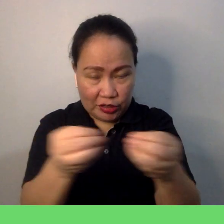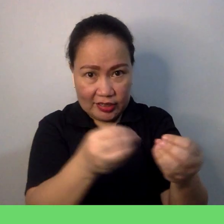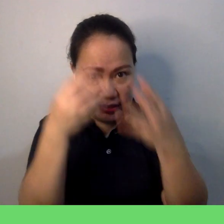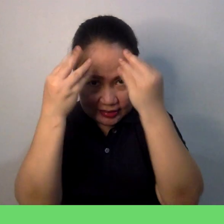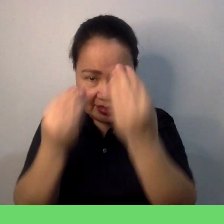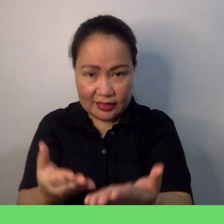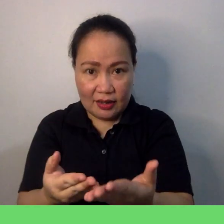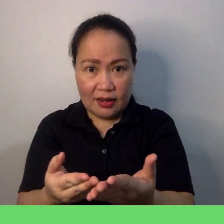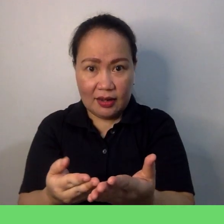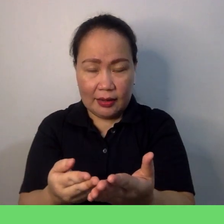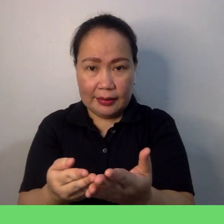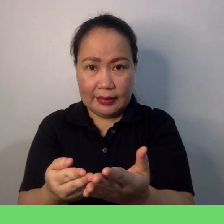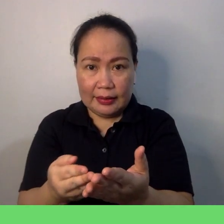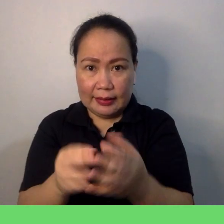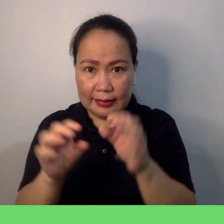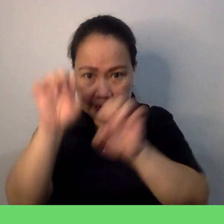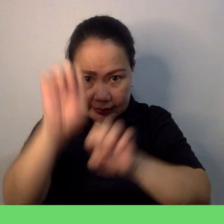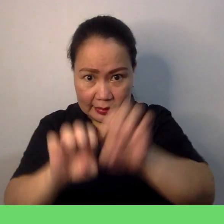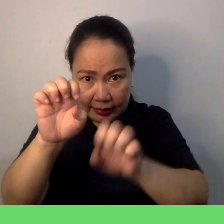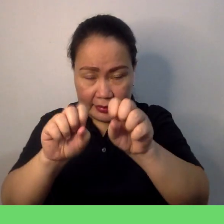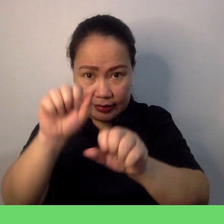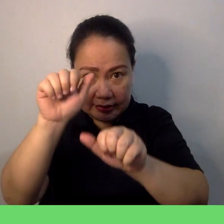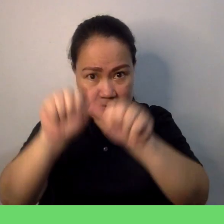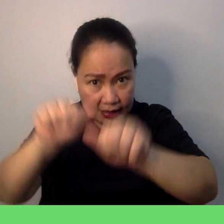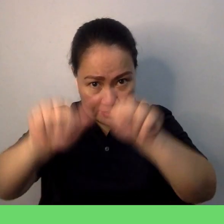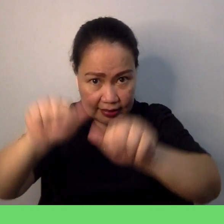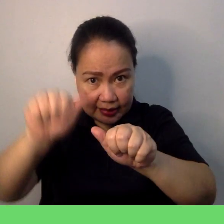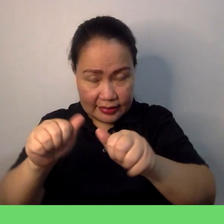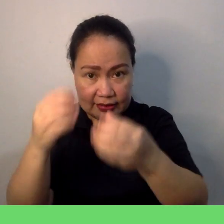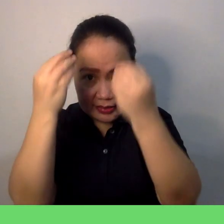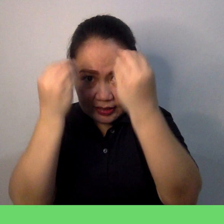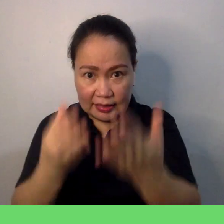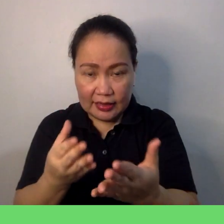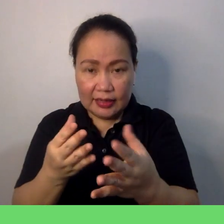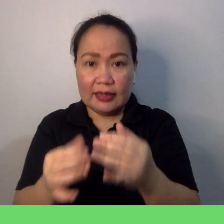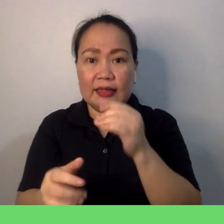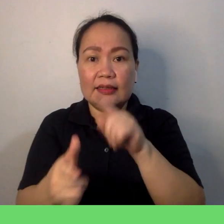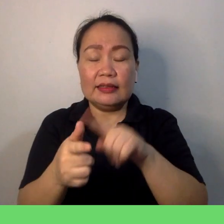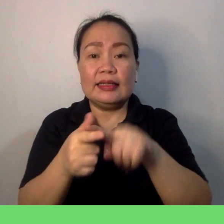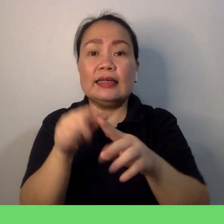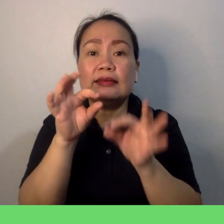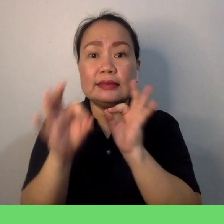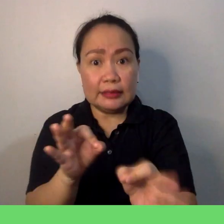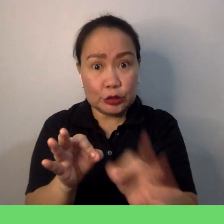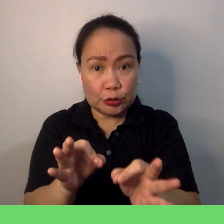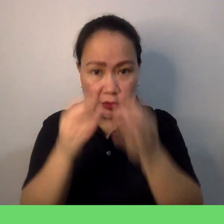So, marami pong response ang need natin dito. Kailangan nating mag-conduct ng data